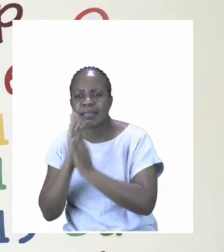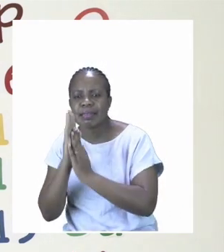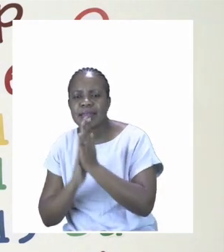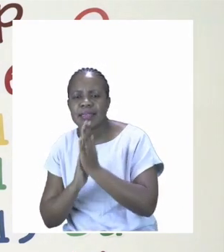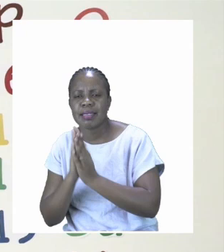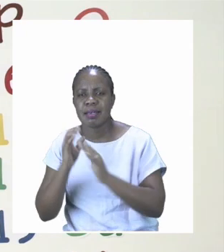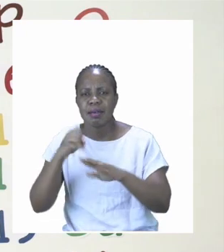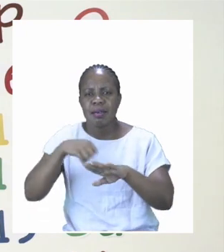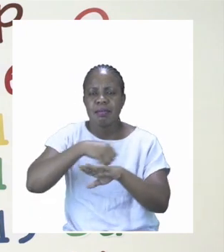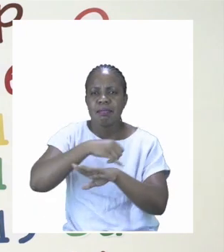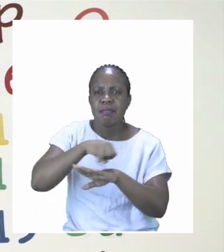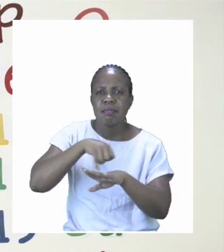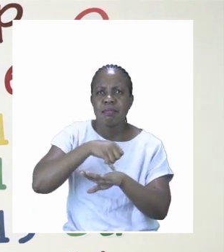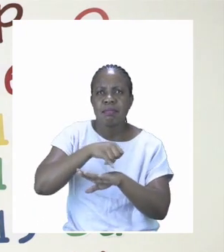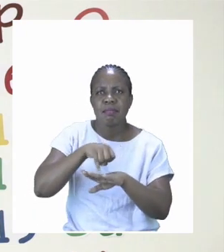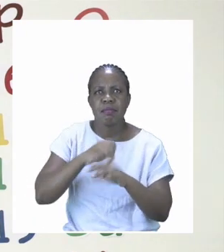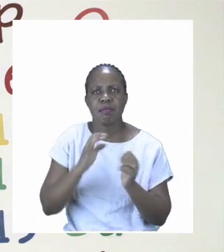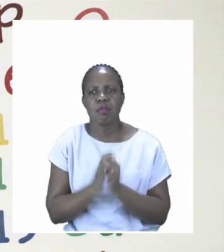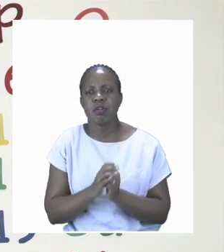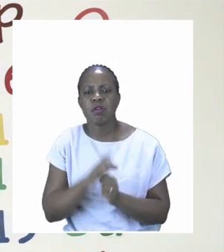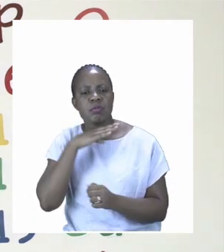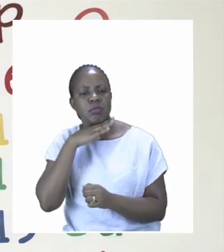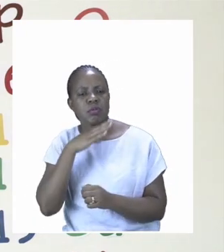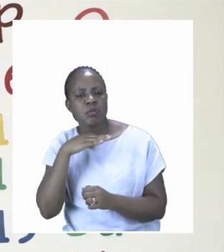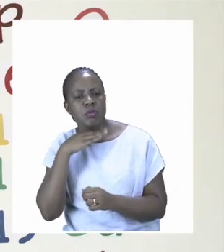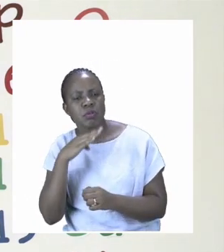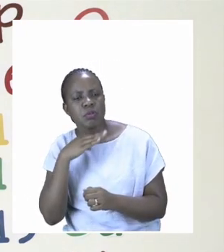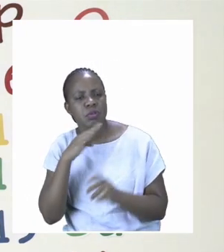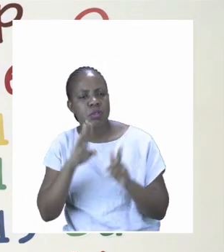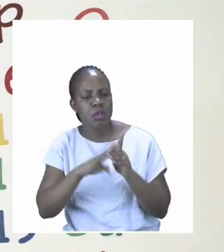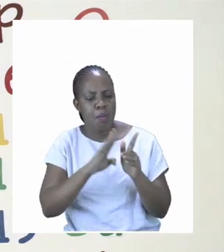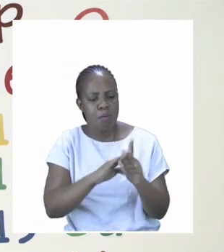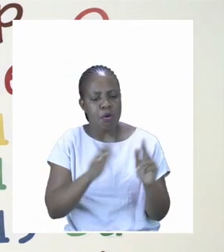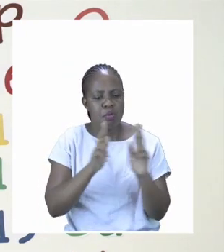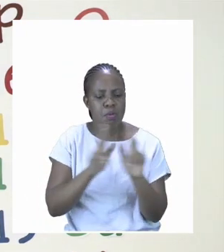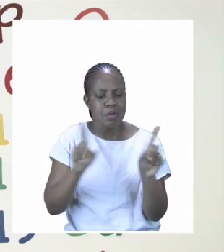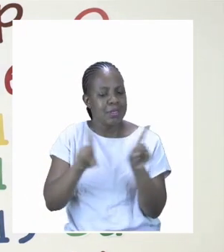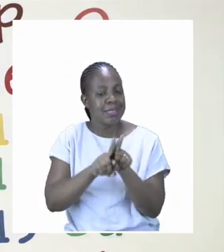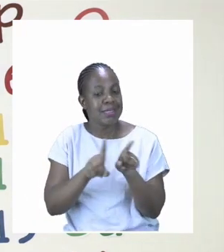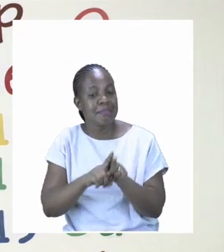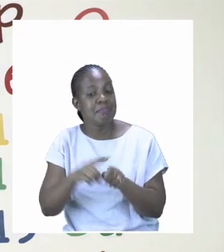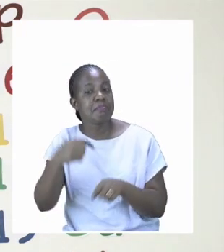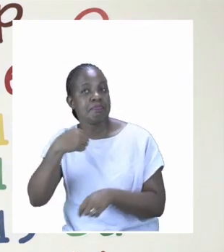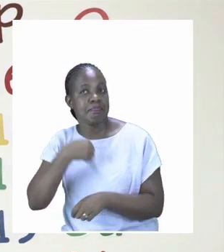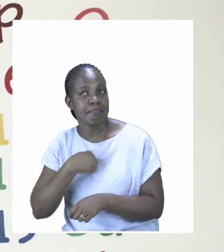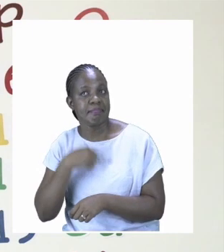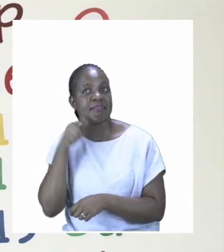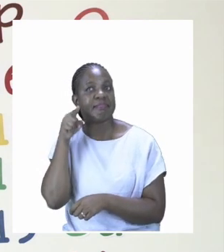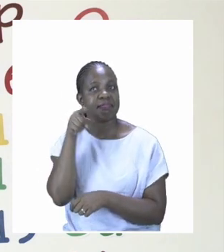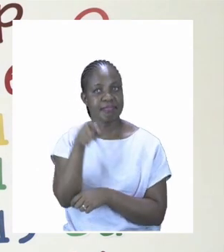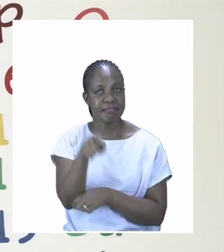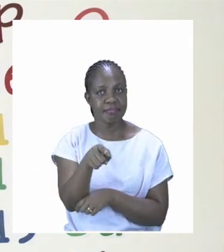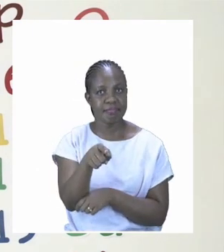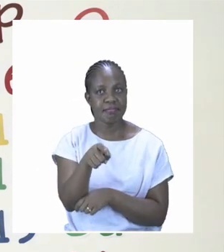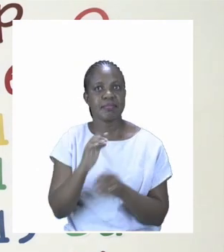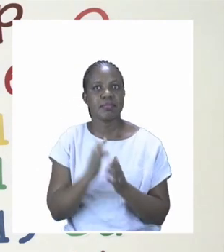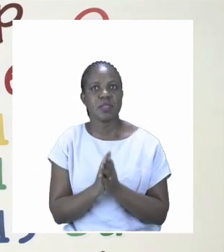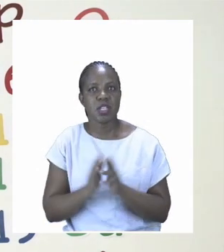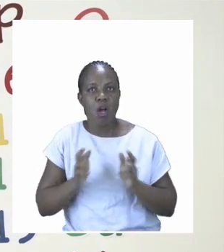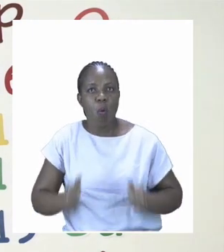about people like you and me. Then I want to show you what is called a